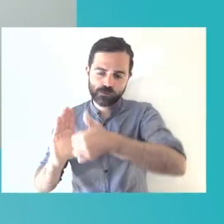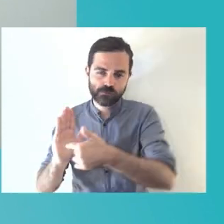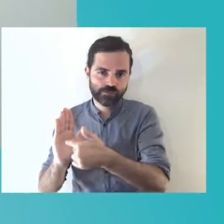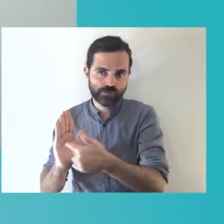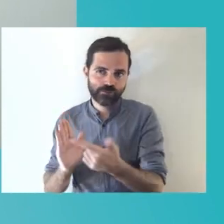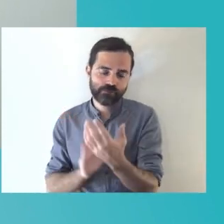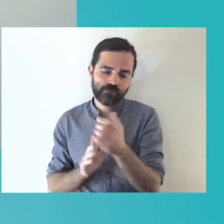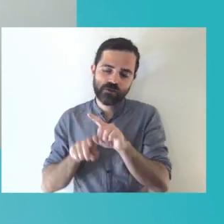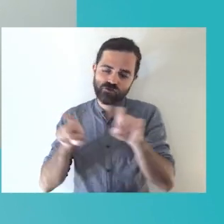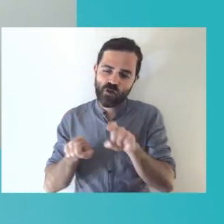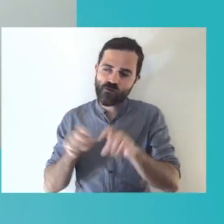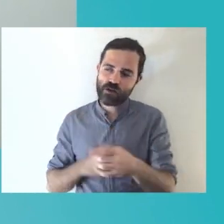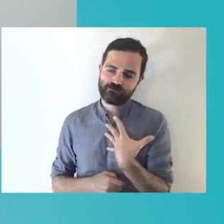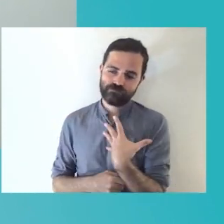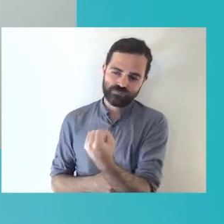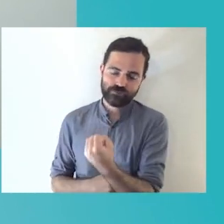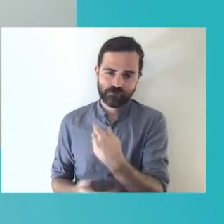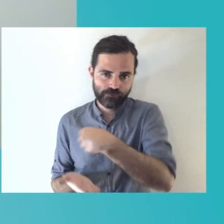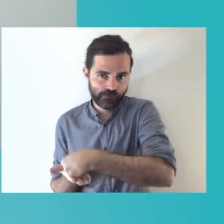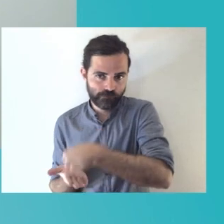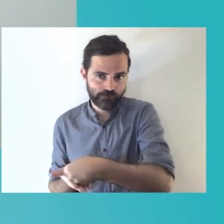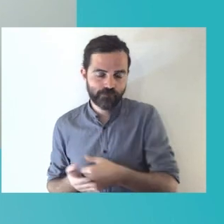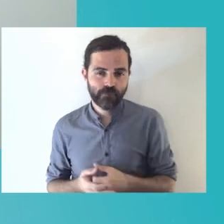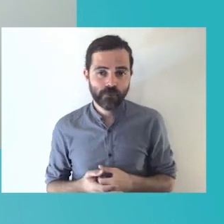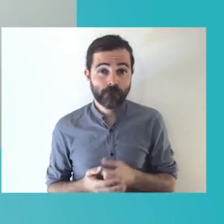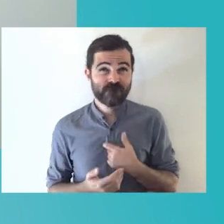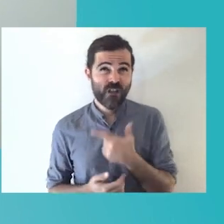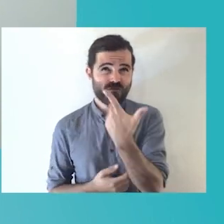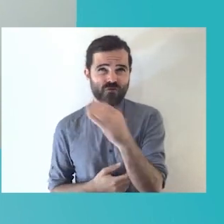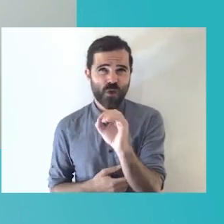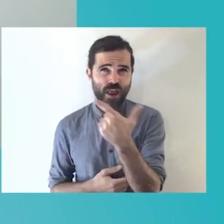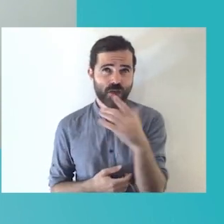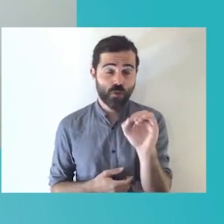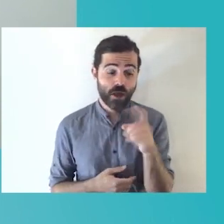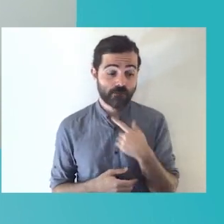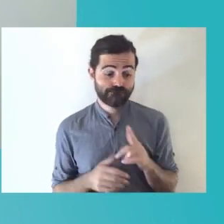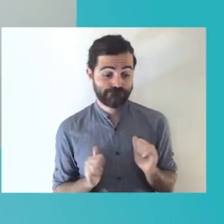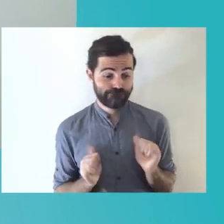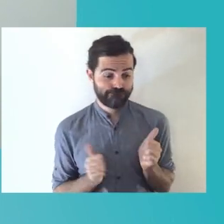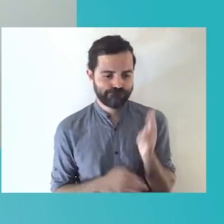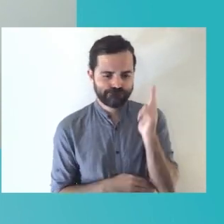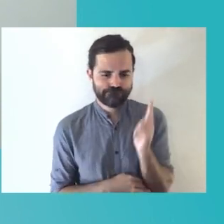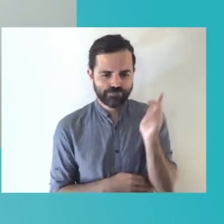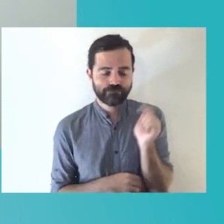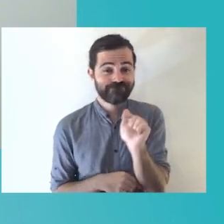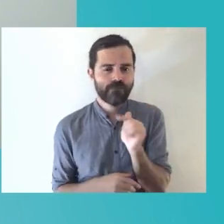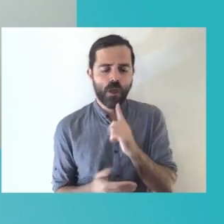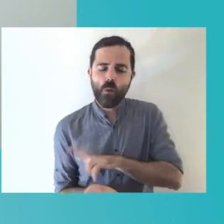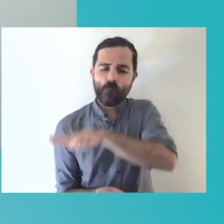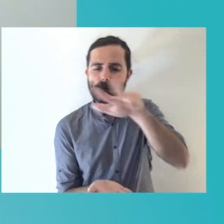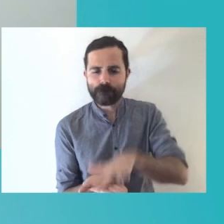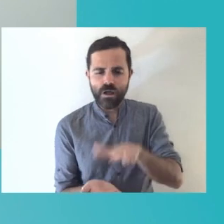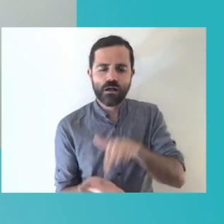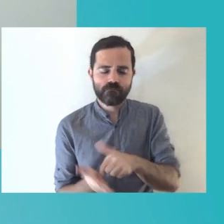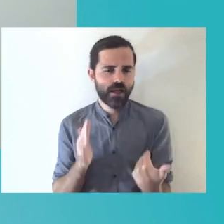solution from us. We started the product at the beginning of 2020. Until now, we have already developed an MVP that